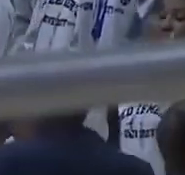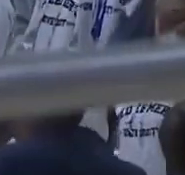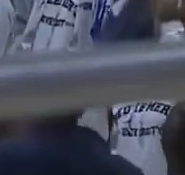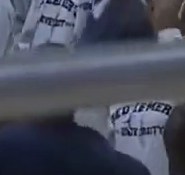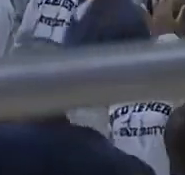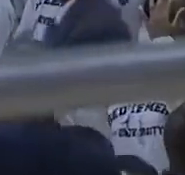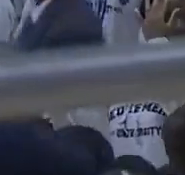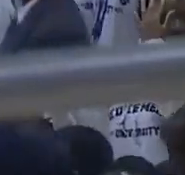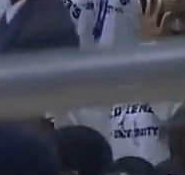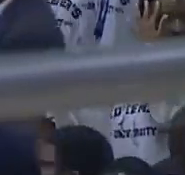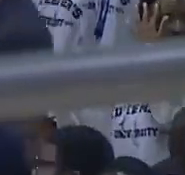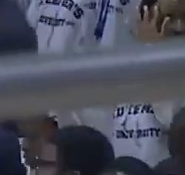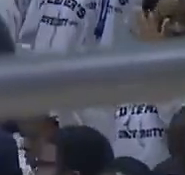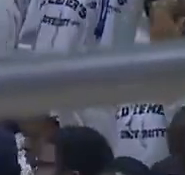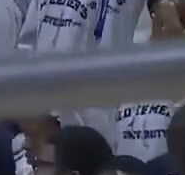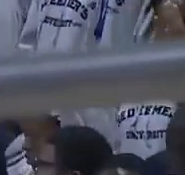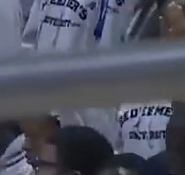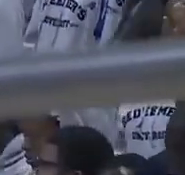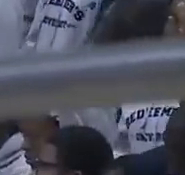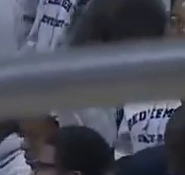Miracle working God.